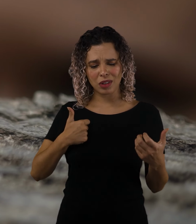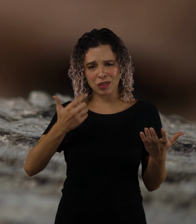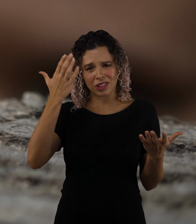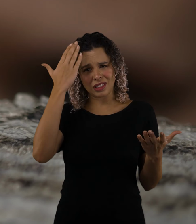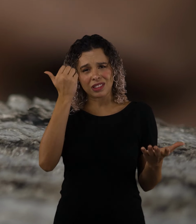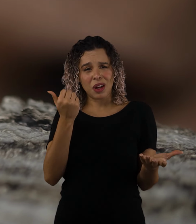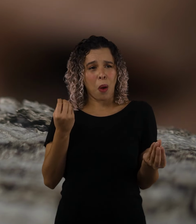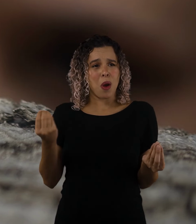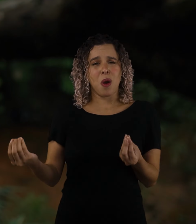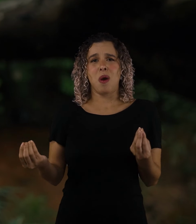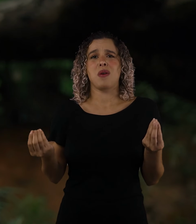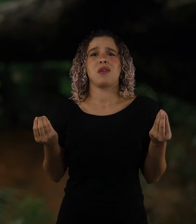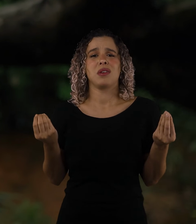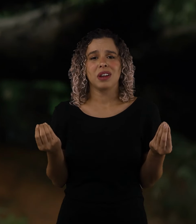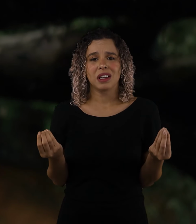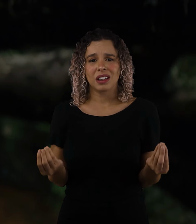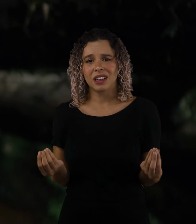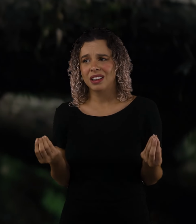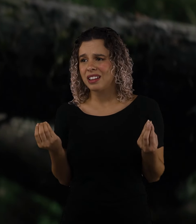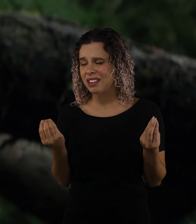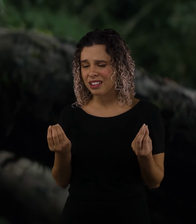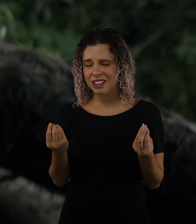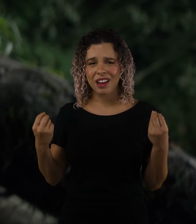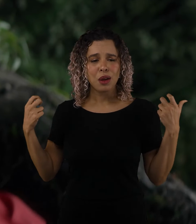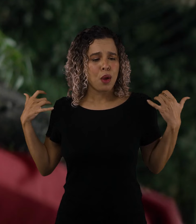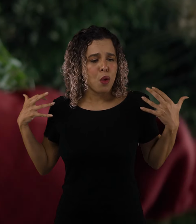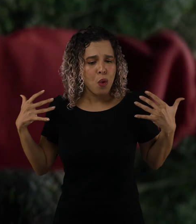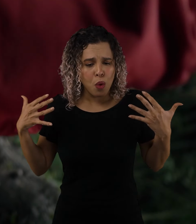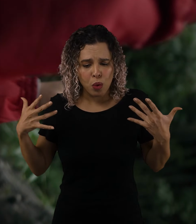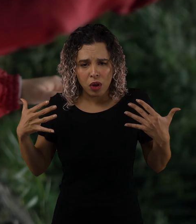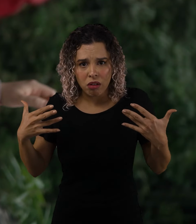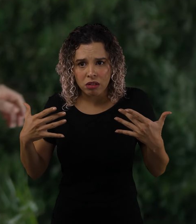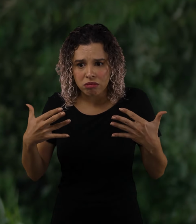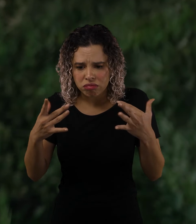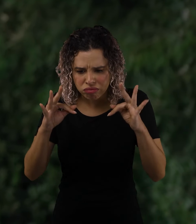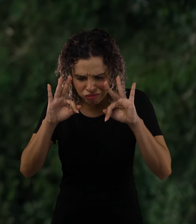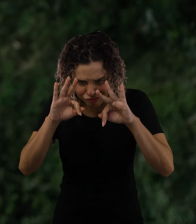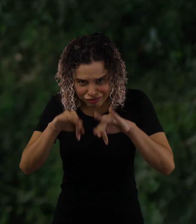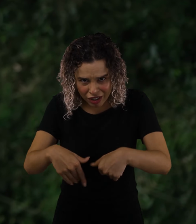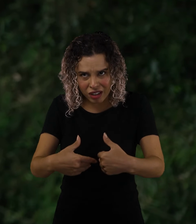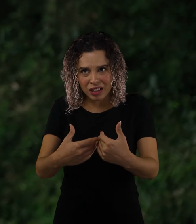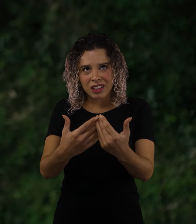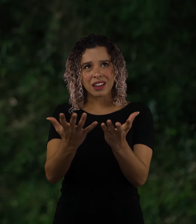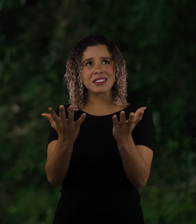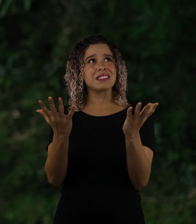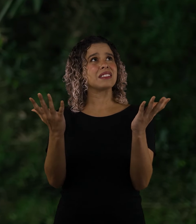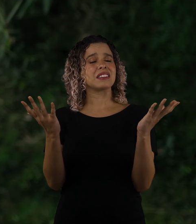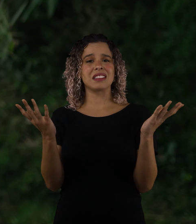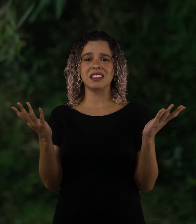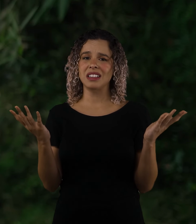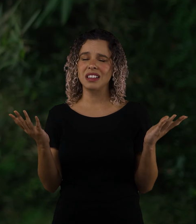to know that everything would end up like